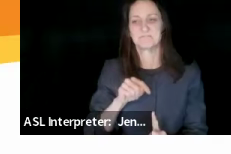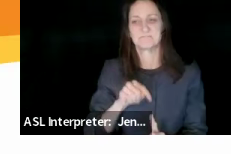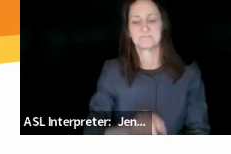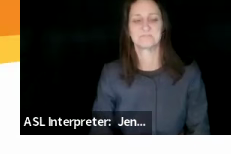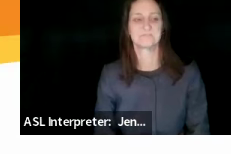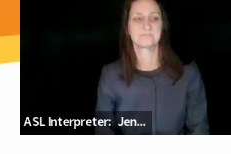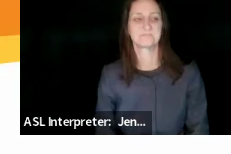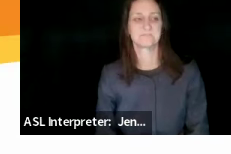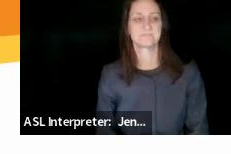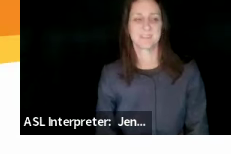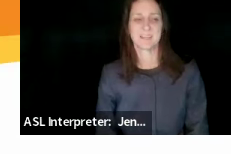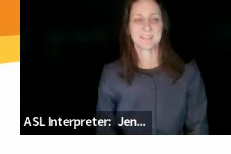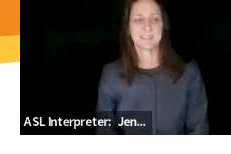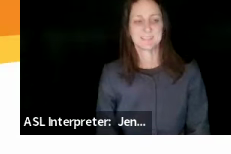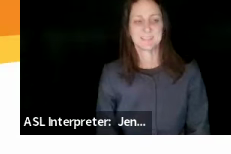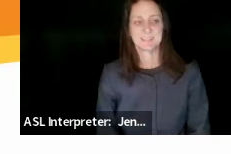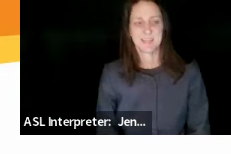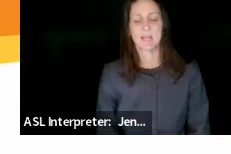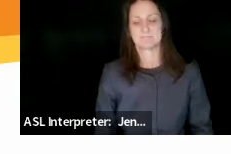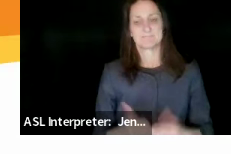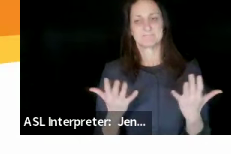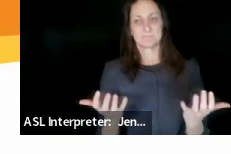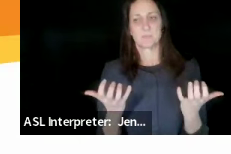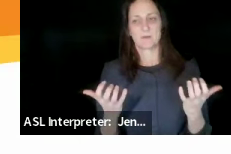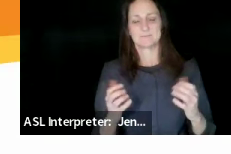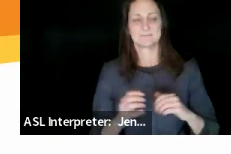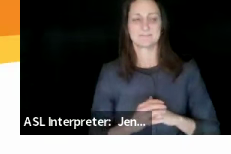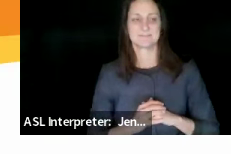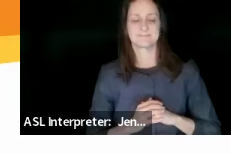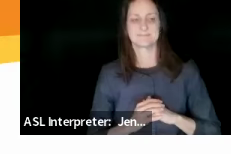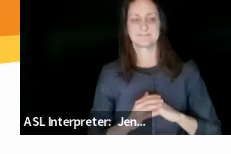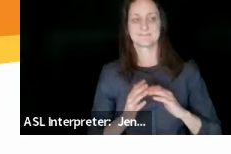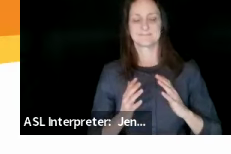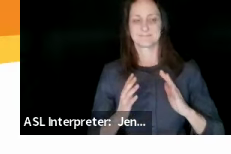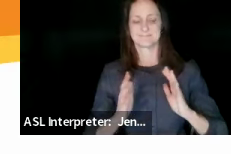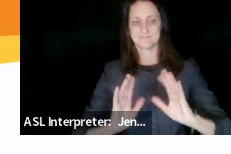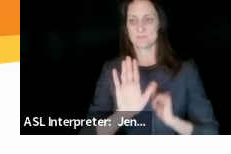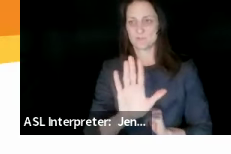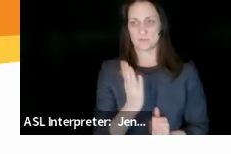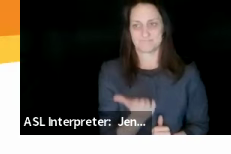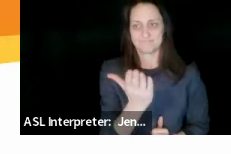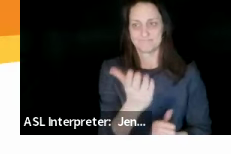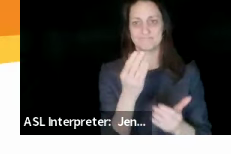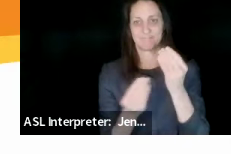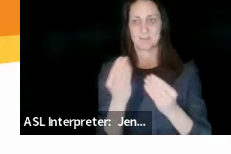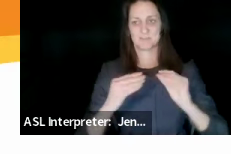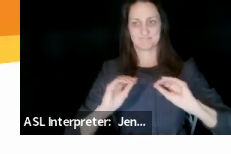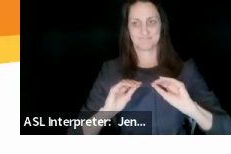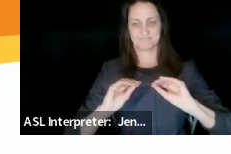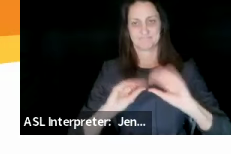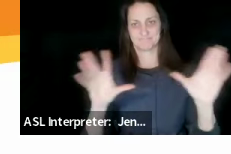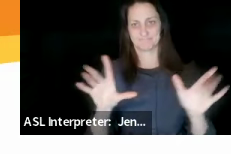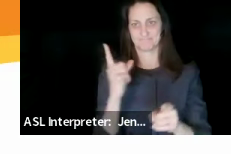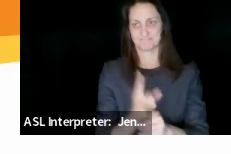this area, um, we want to make sure that the budgets are submitted correctly. And first, the